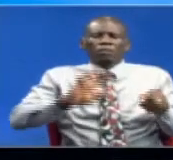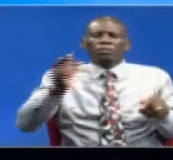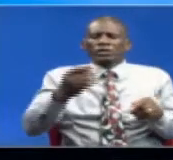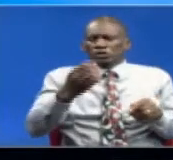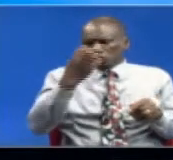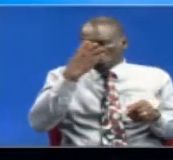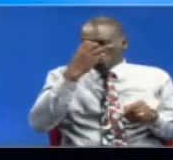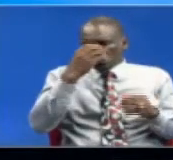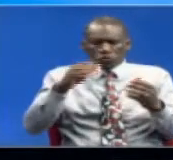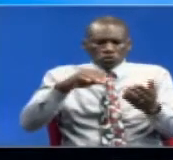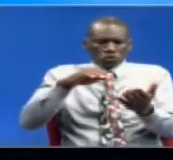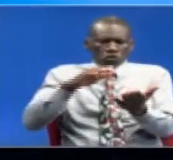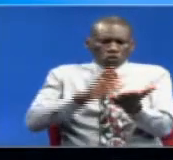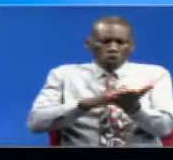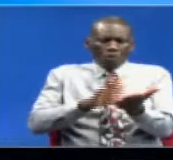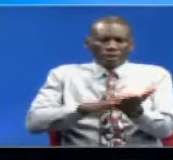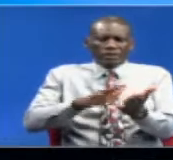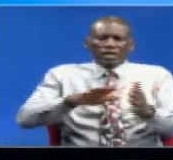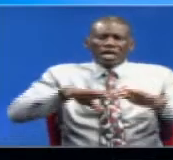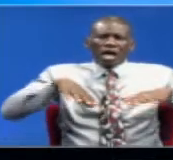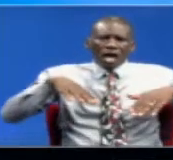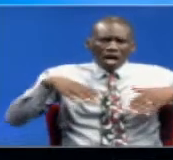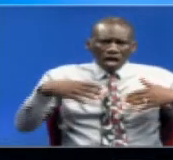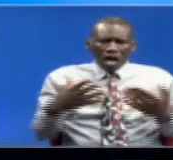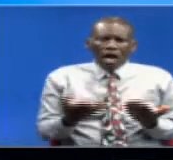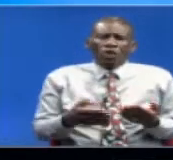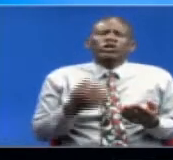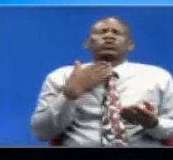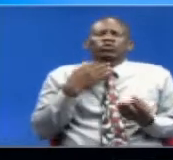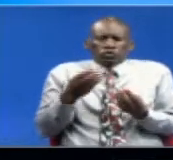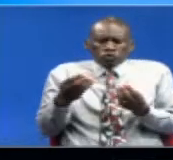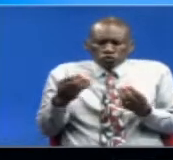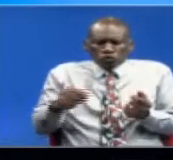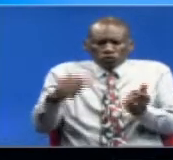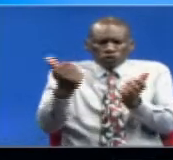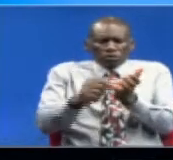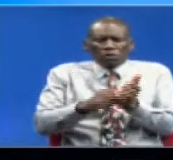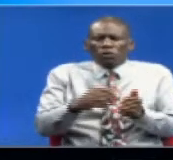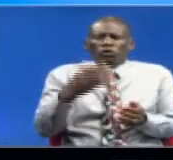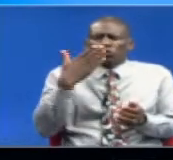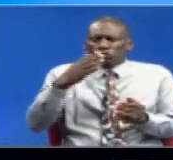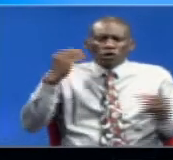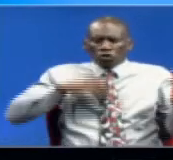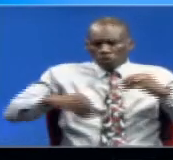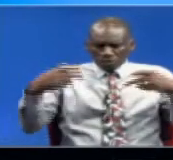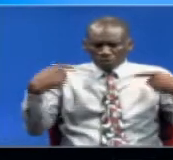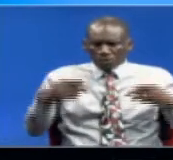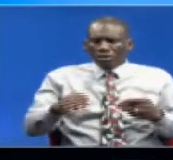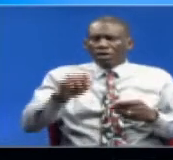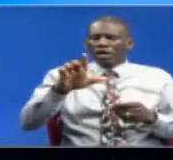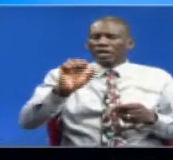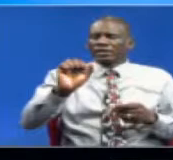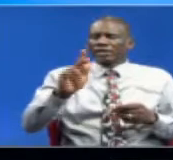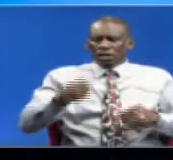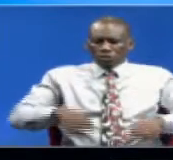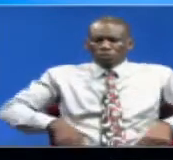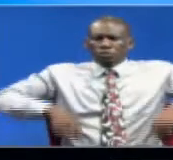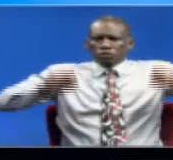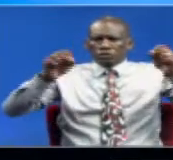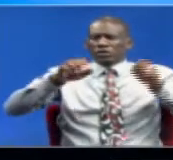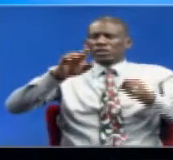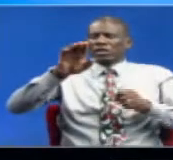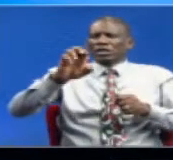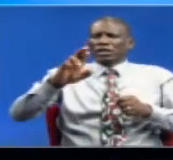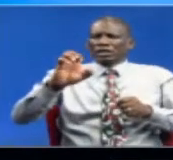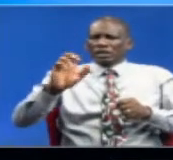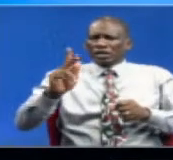how he intends to deal with sugar cartels in the western part of the country. LSK President Eric Theuri has termed the president's